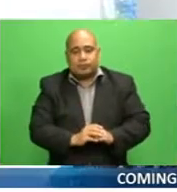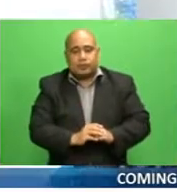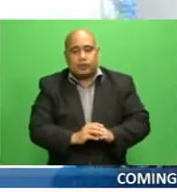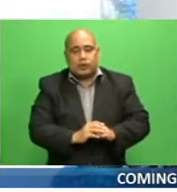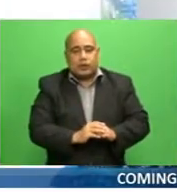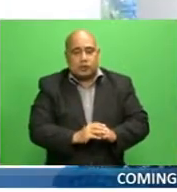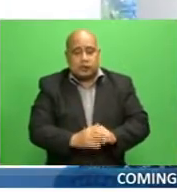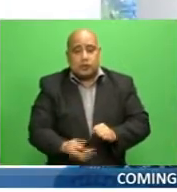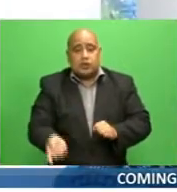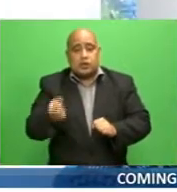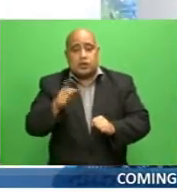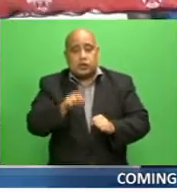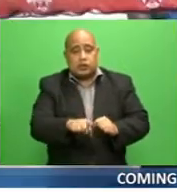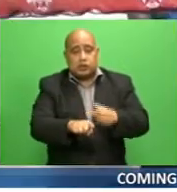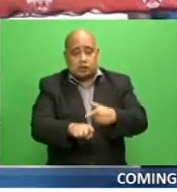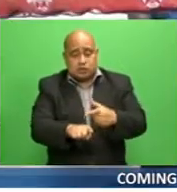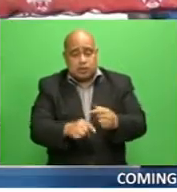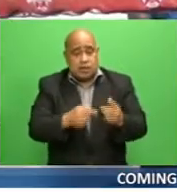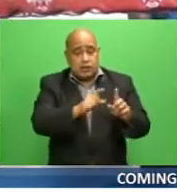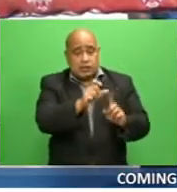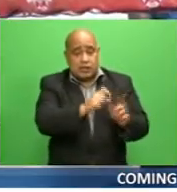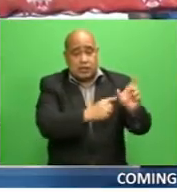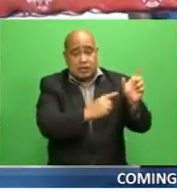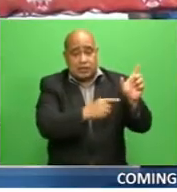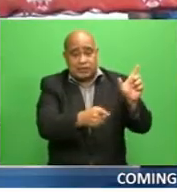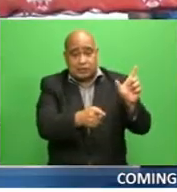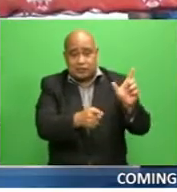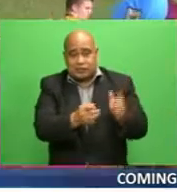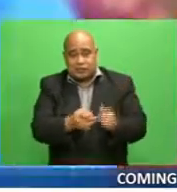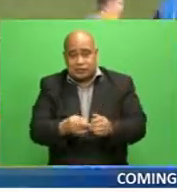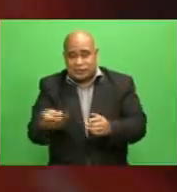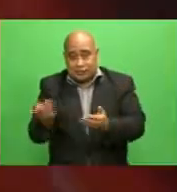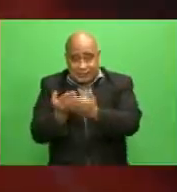And Siltails rep jungles training and studies.